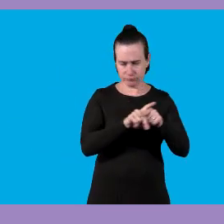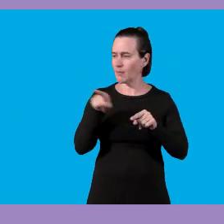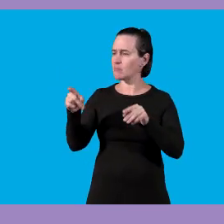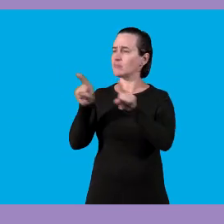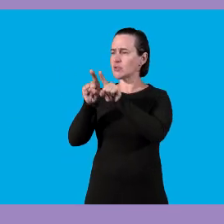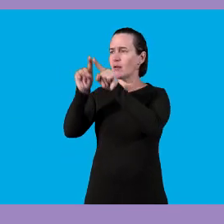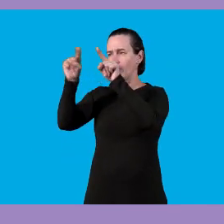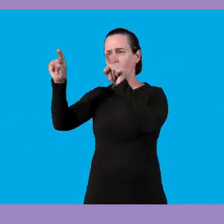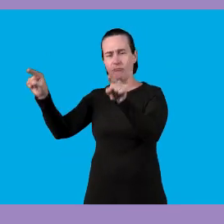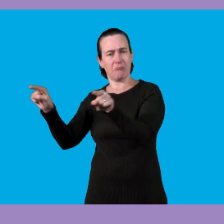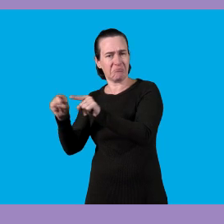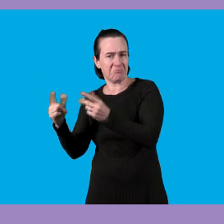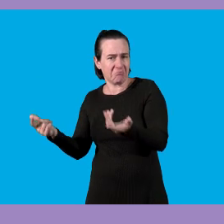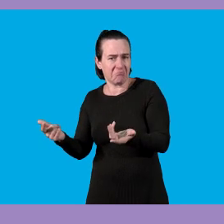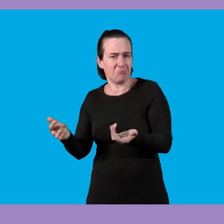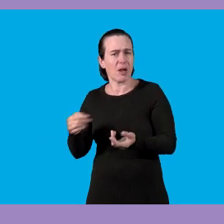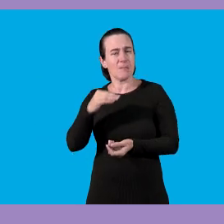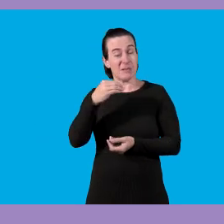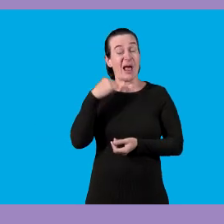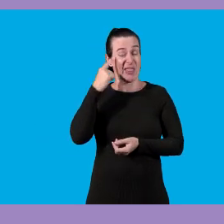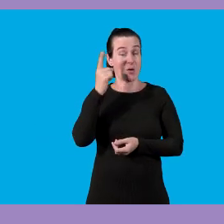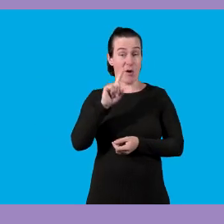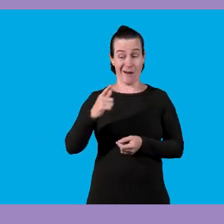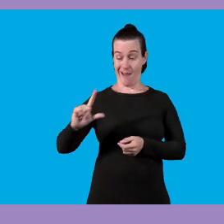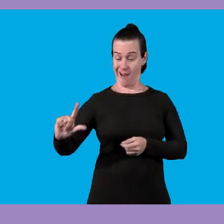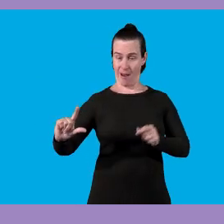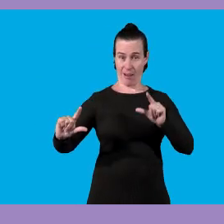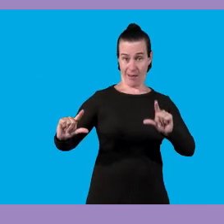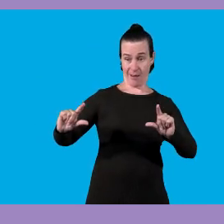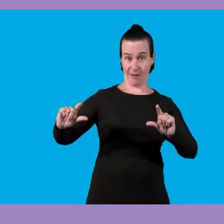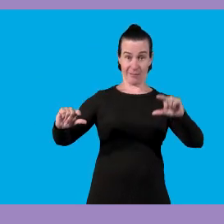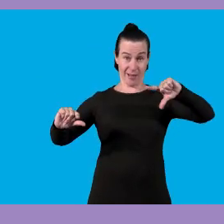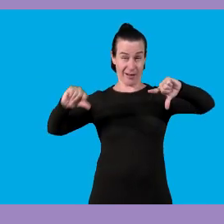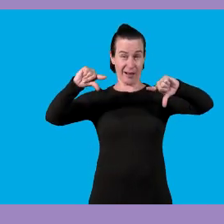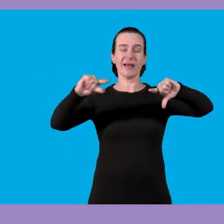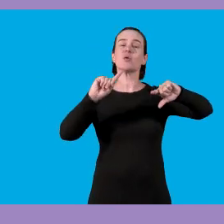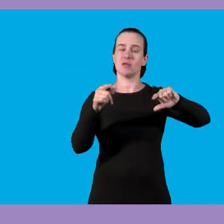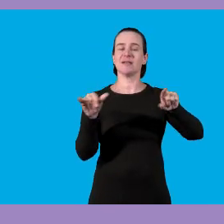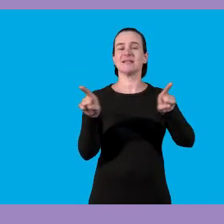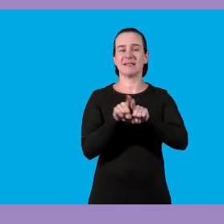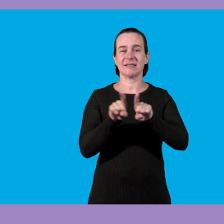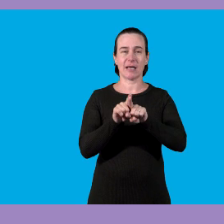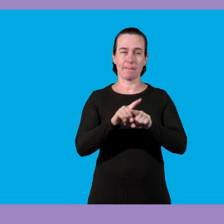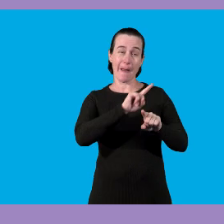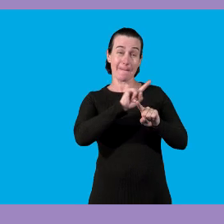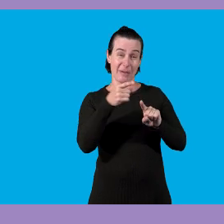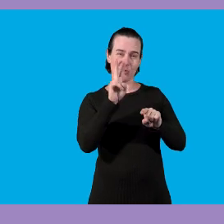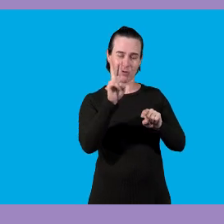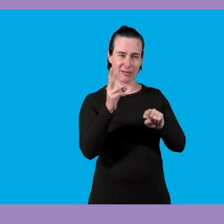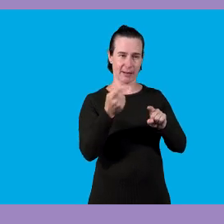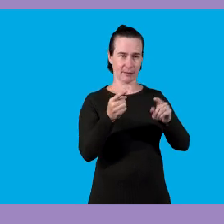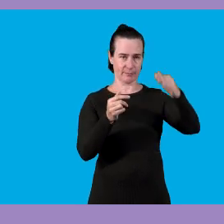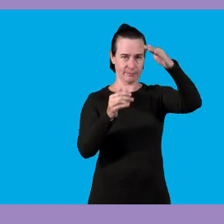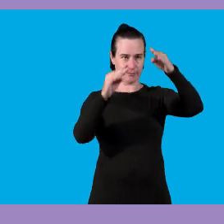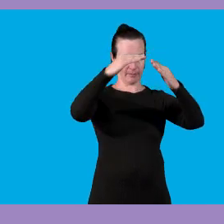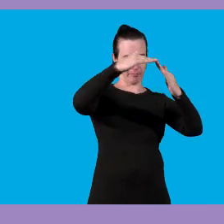they probably have the same angles as given there. However, the one is smaller than the